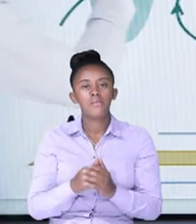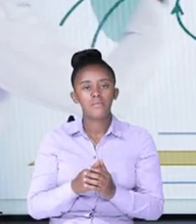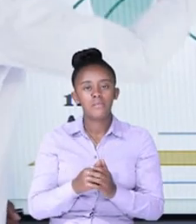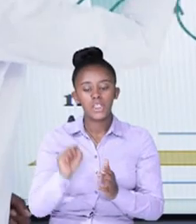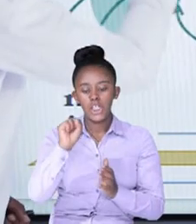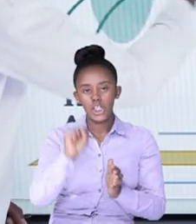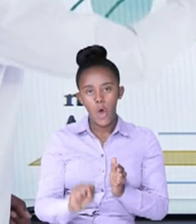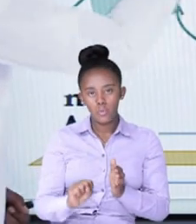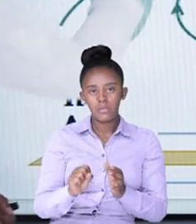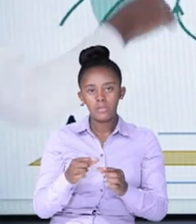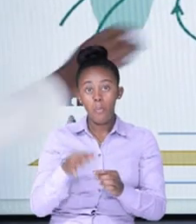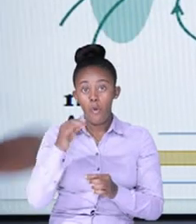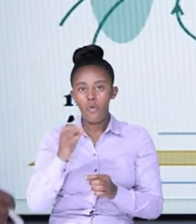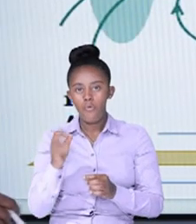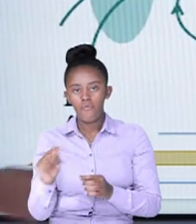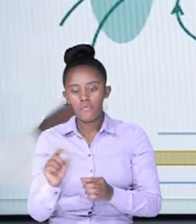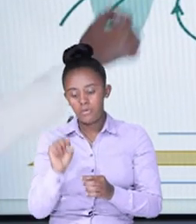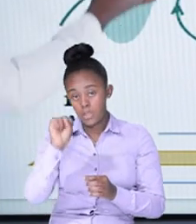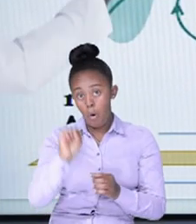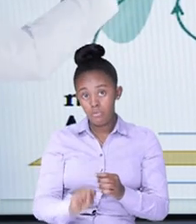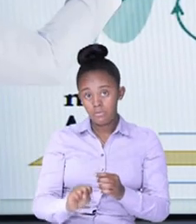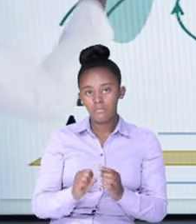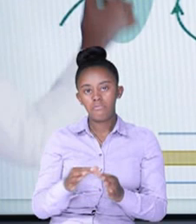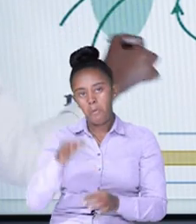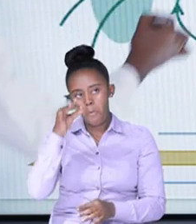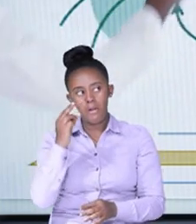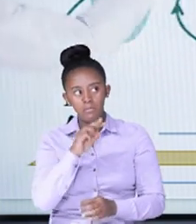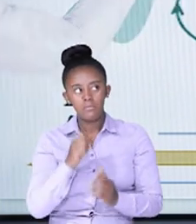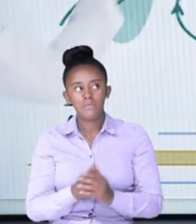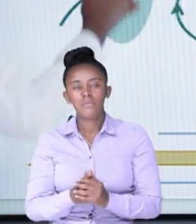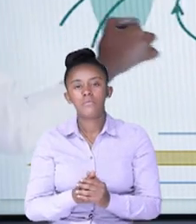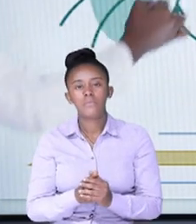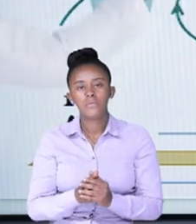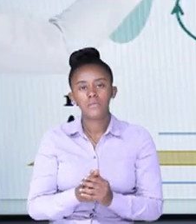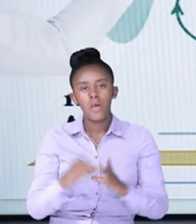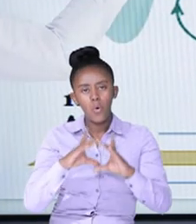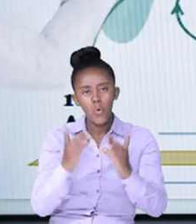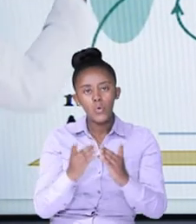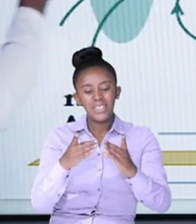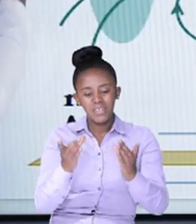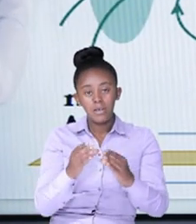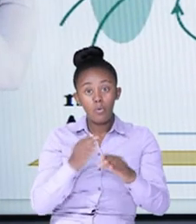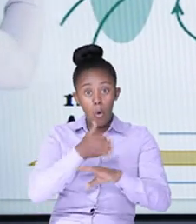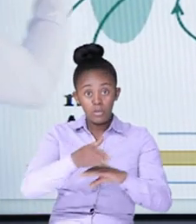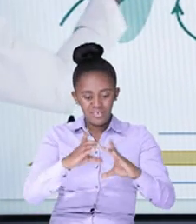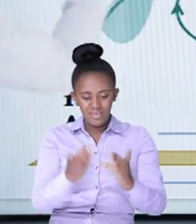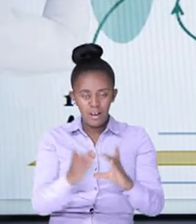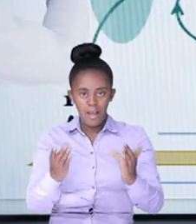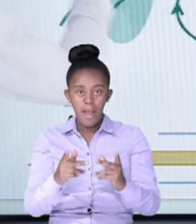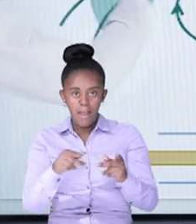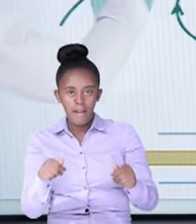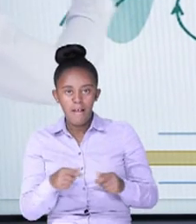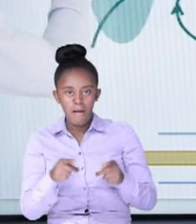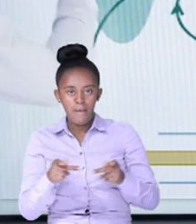so the magnetic field lines are running into this. Suppose if you have a cross-sectional area A, in this case, the number